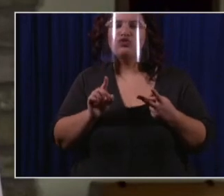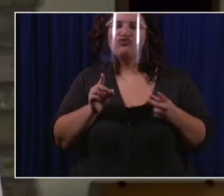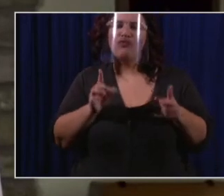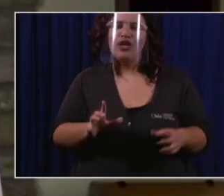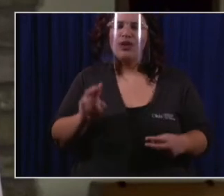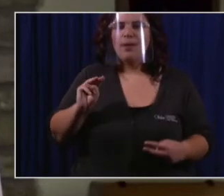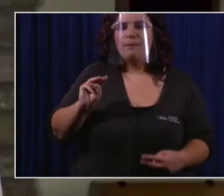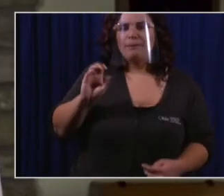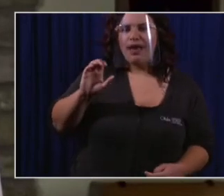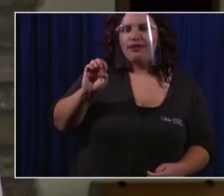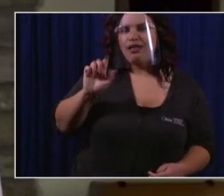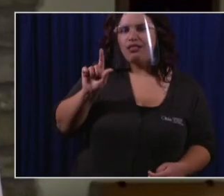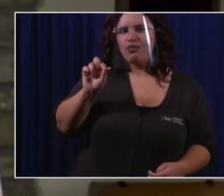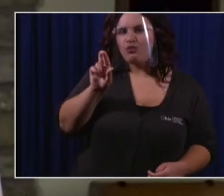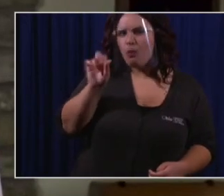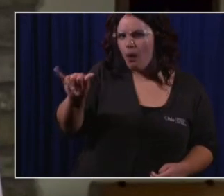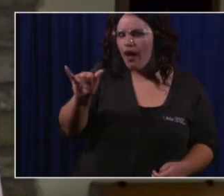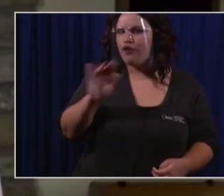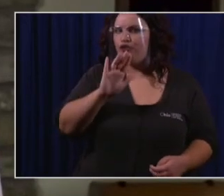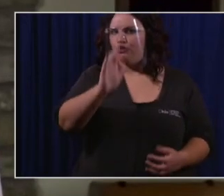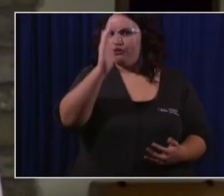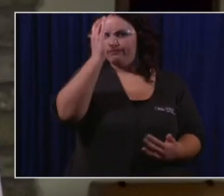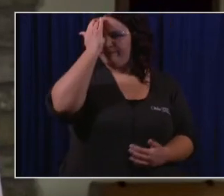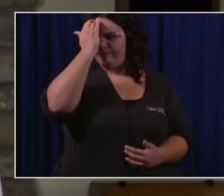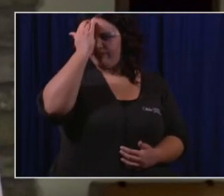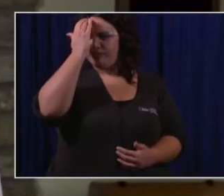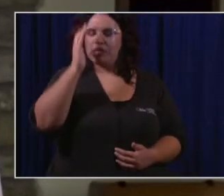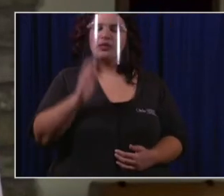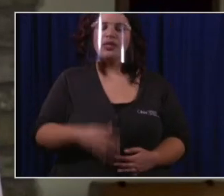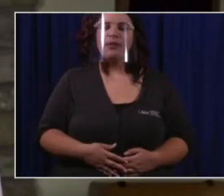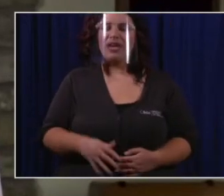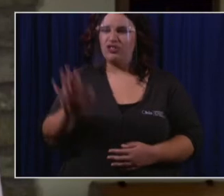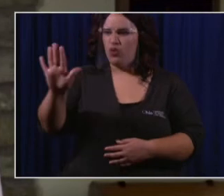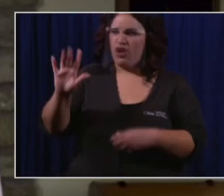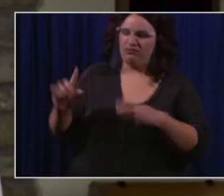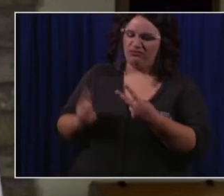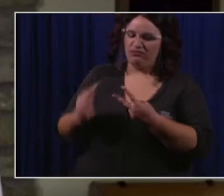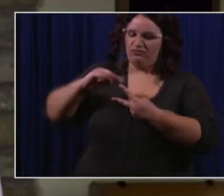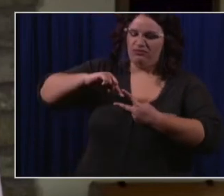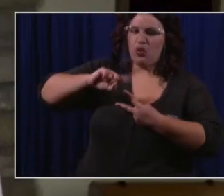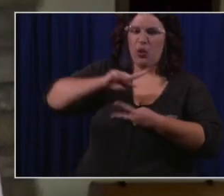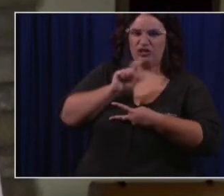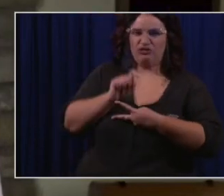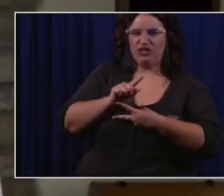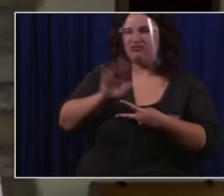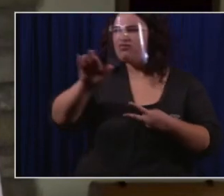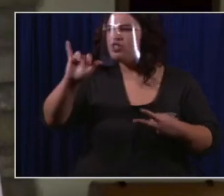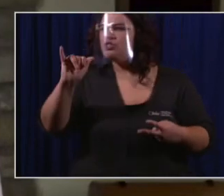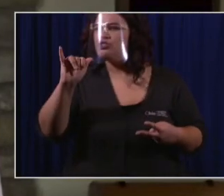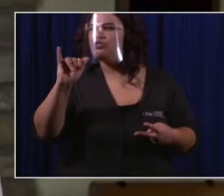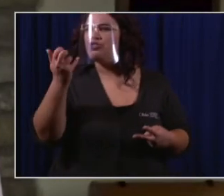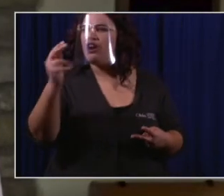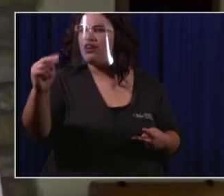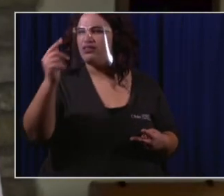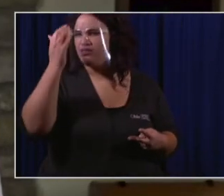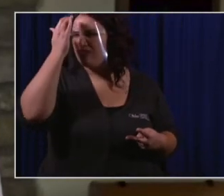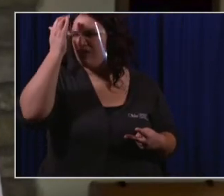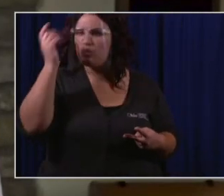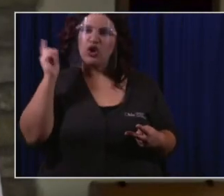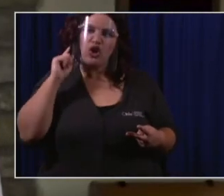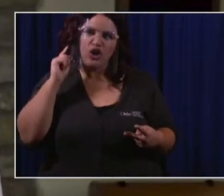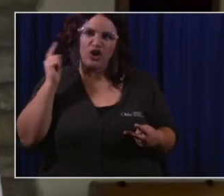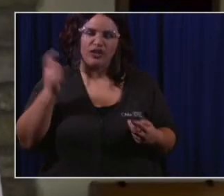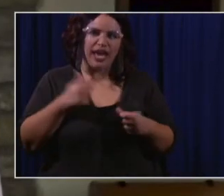that. As far as the Ohio High School Athletic Association, John, do you know anything about any reports back